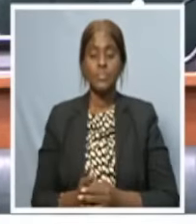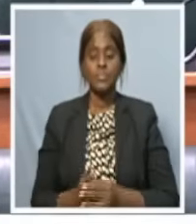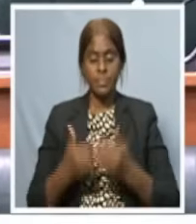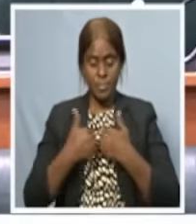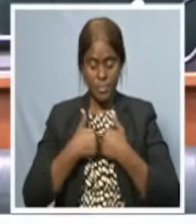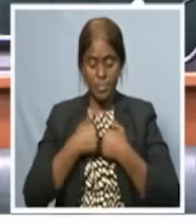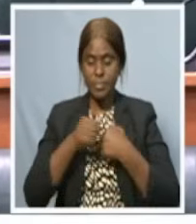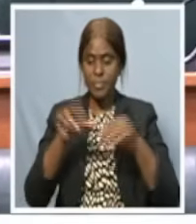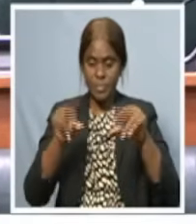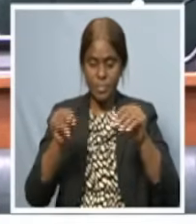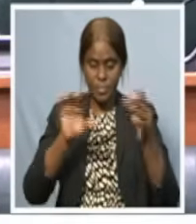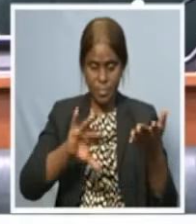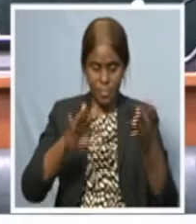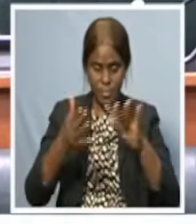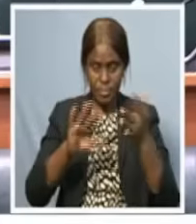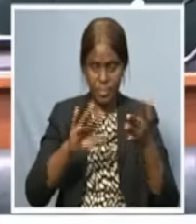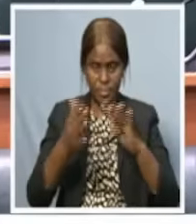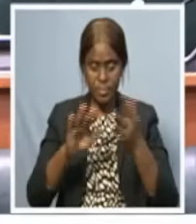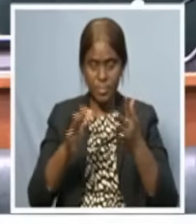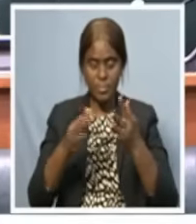I have no doubt,